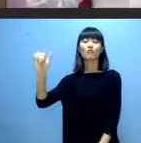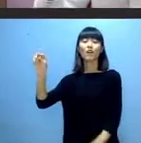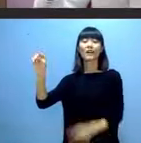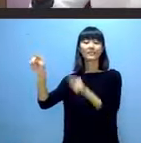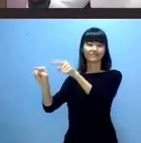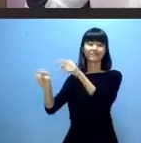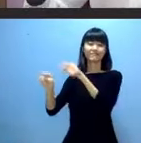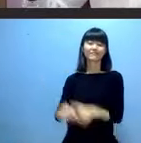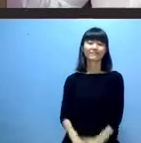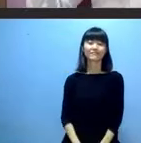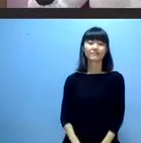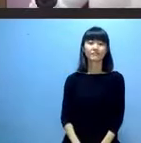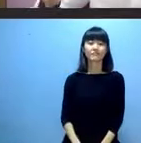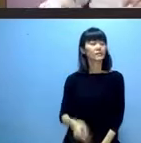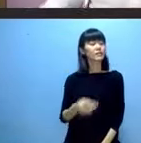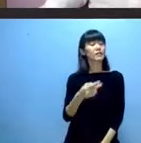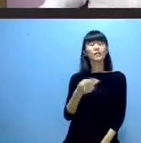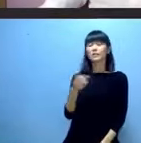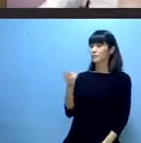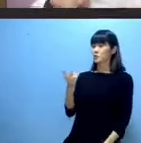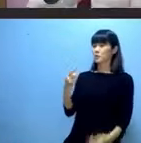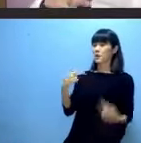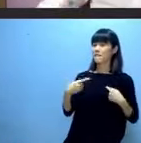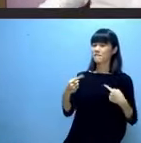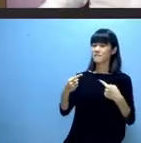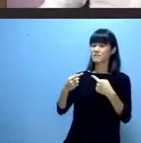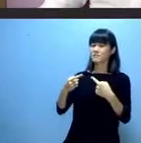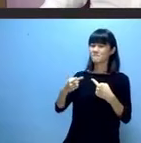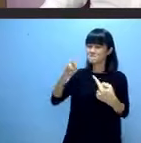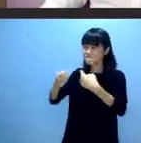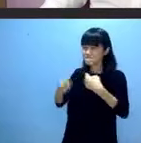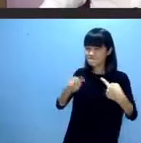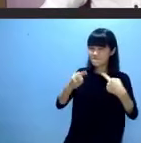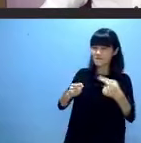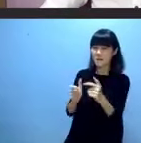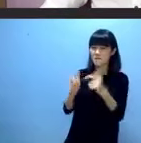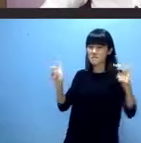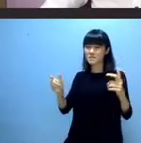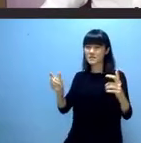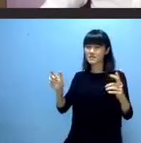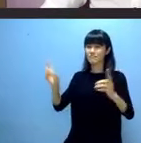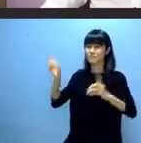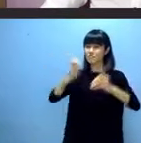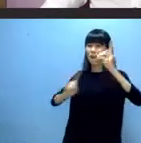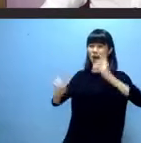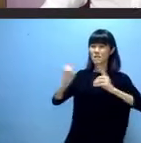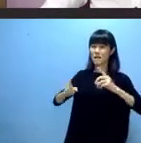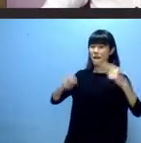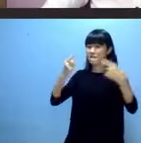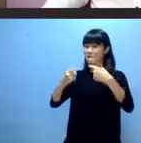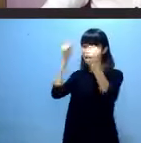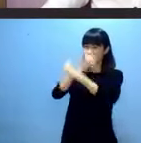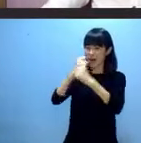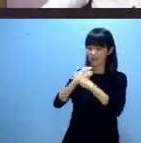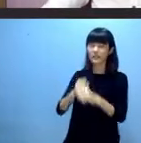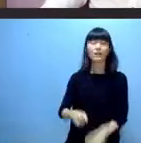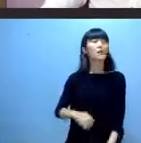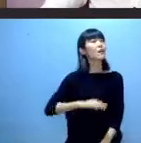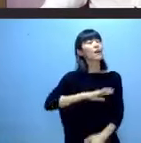big fights and disagreements? You know, you got to create a bit of drama, you know, sometimes. Oh, yeah, of course. Like, all the time.